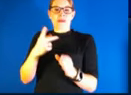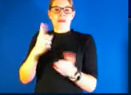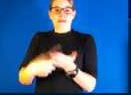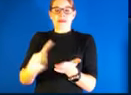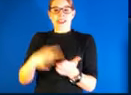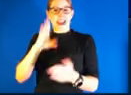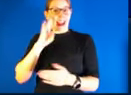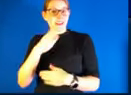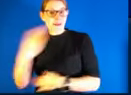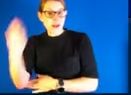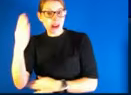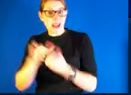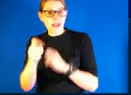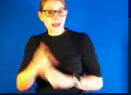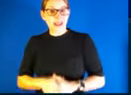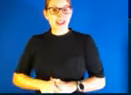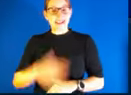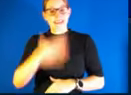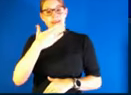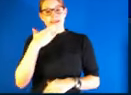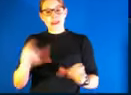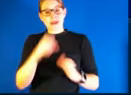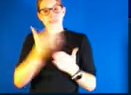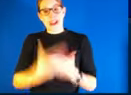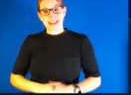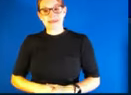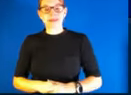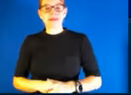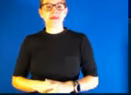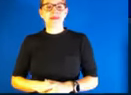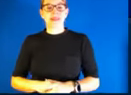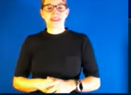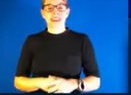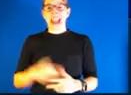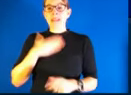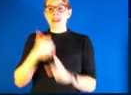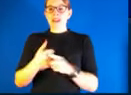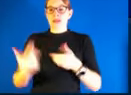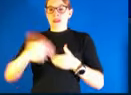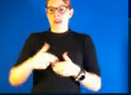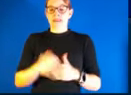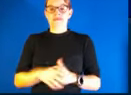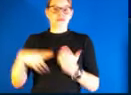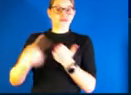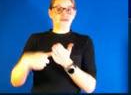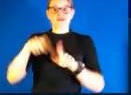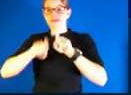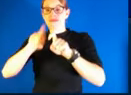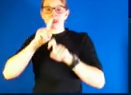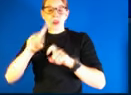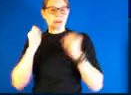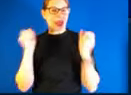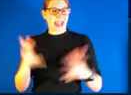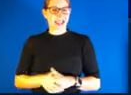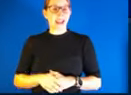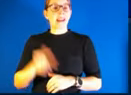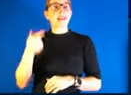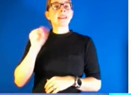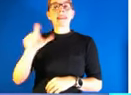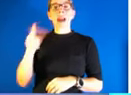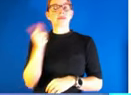you? Thank you. Doing well. Good to have you. Lots to talk to you about, lots of questions for you. But Gail, I'm gonna go